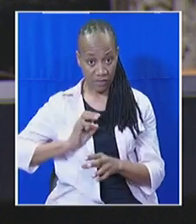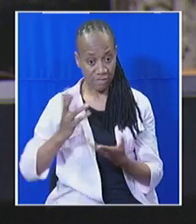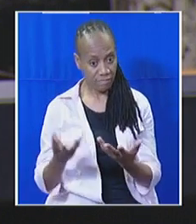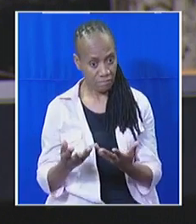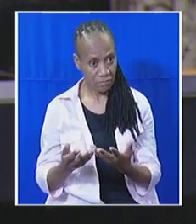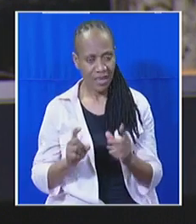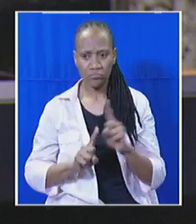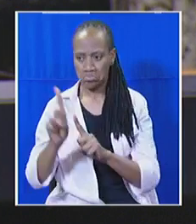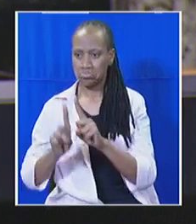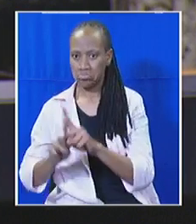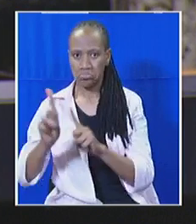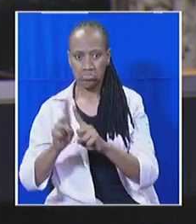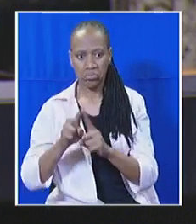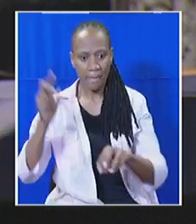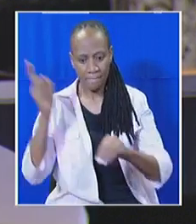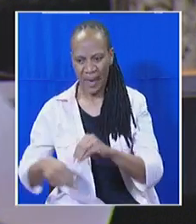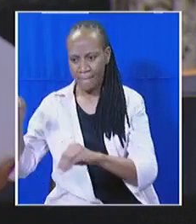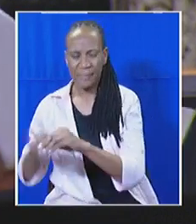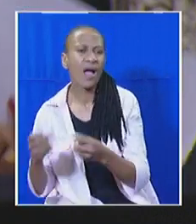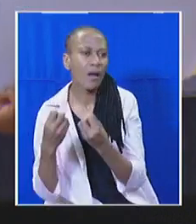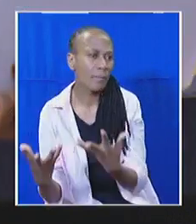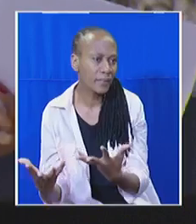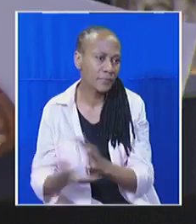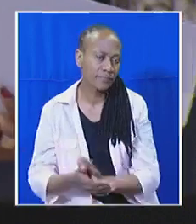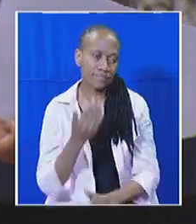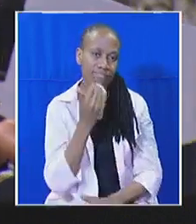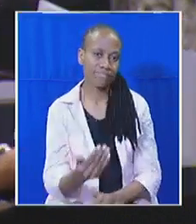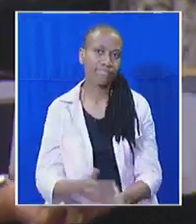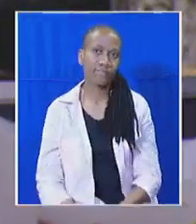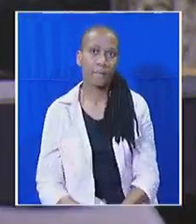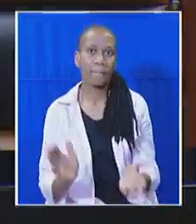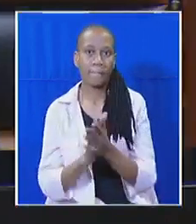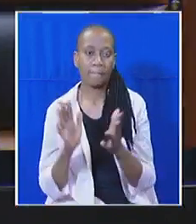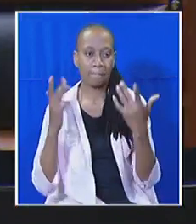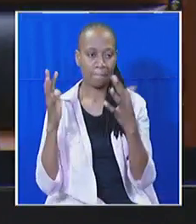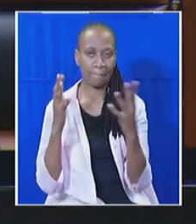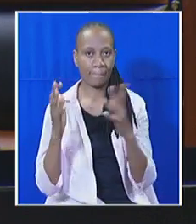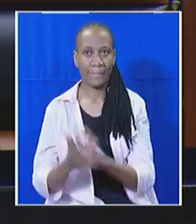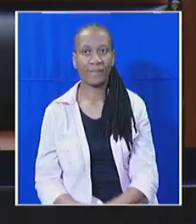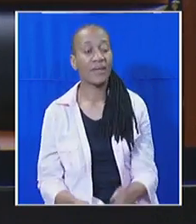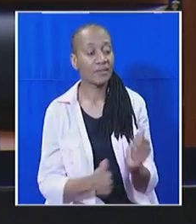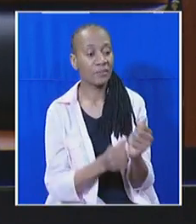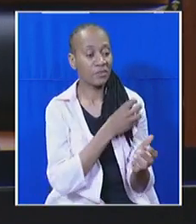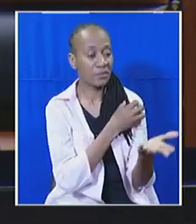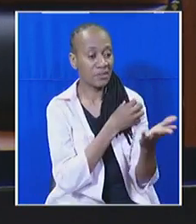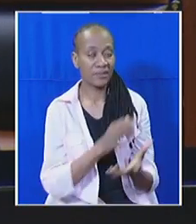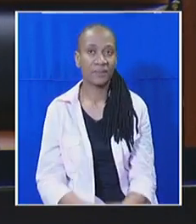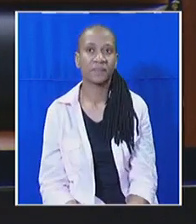been successfully prosecuted? Thank you very much, Minister. Honorable Deputy Minister.